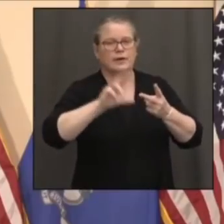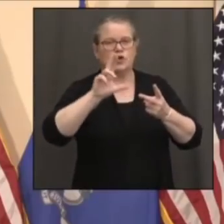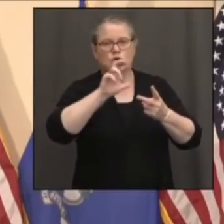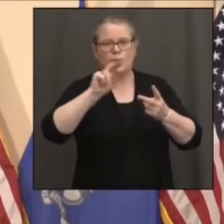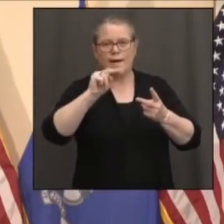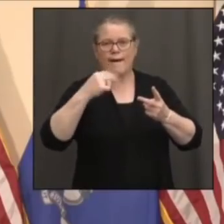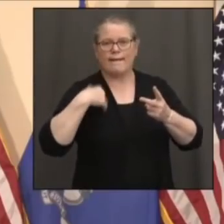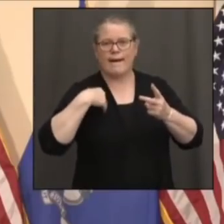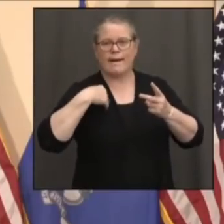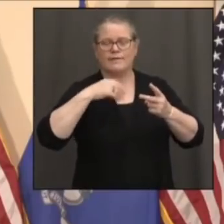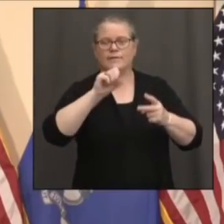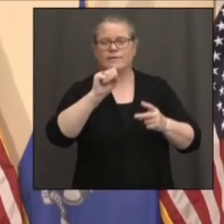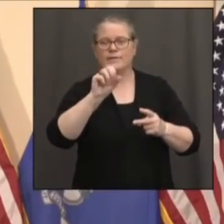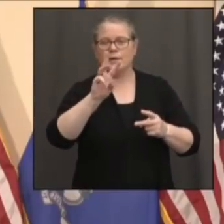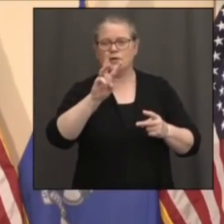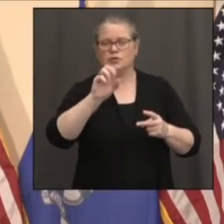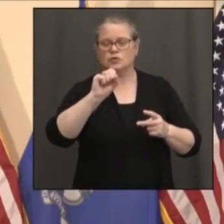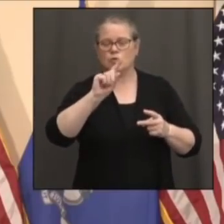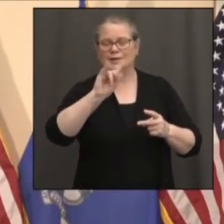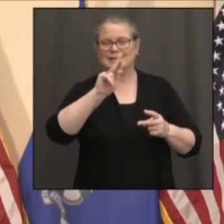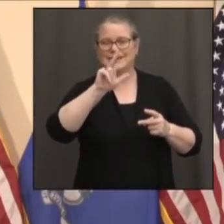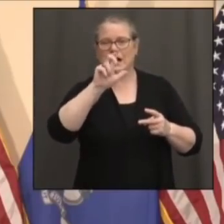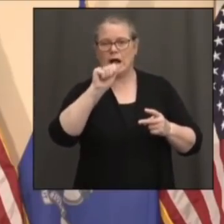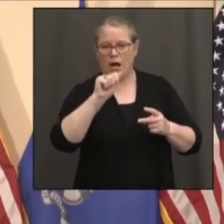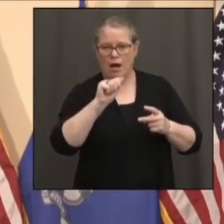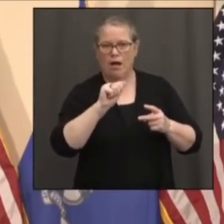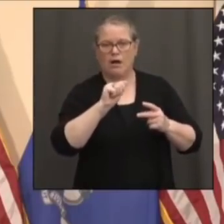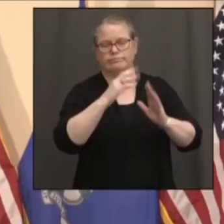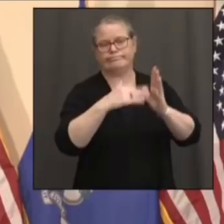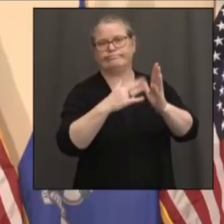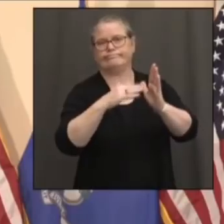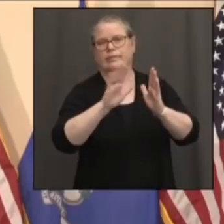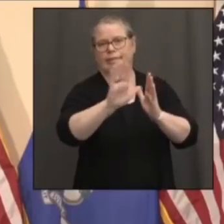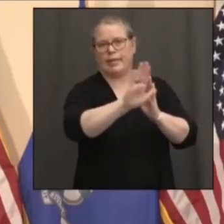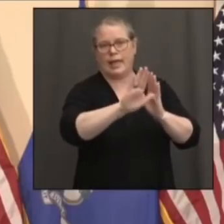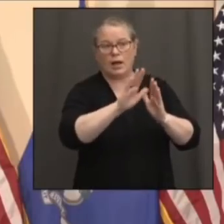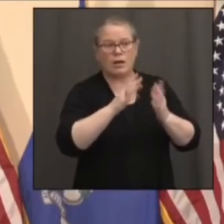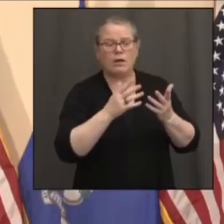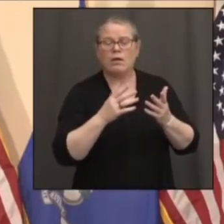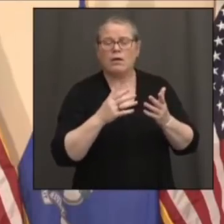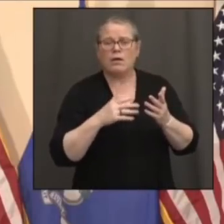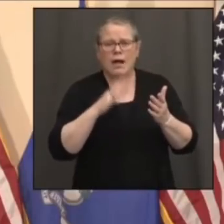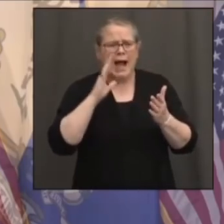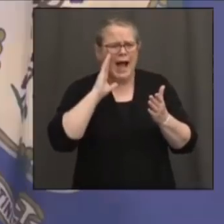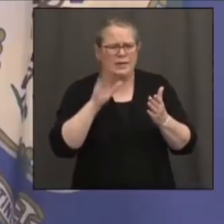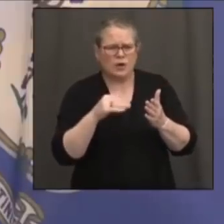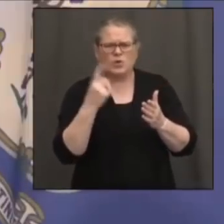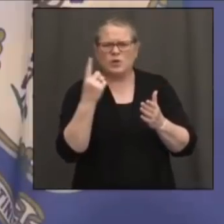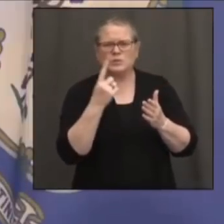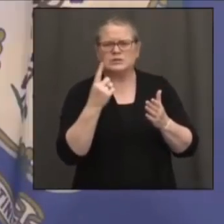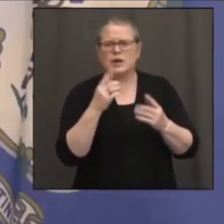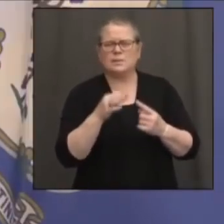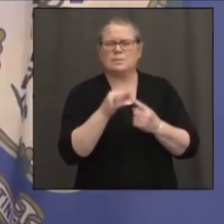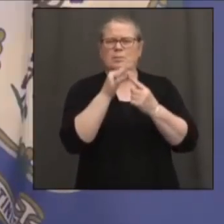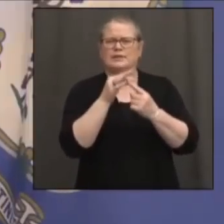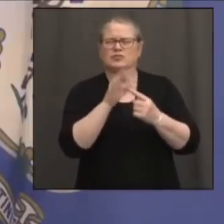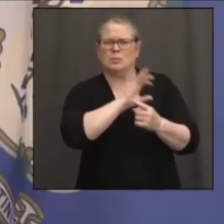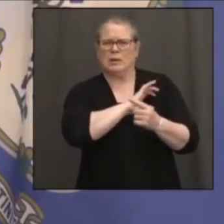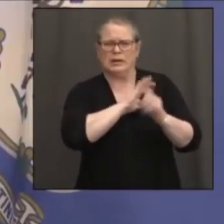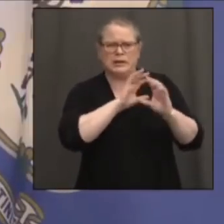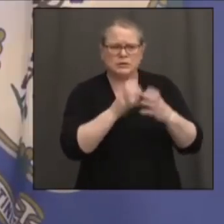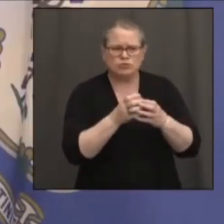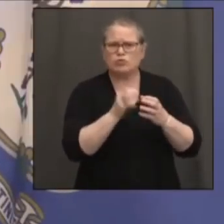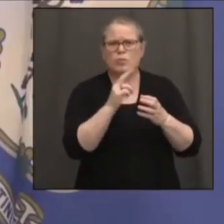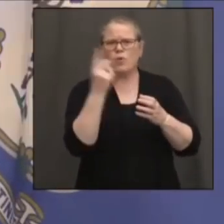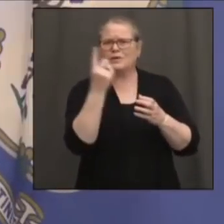special unit within the state police. Is that anything you'd support? I think we always need a special focus, Sue. Whether it's a